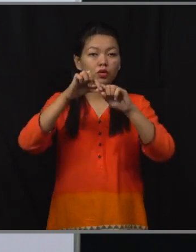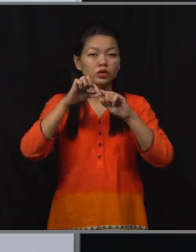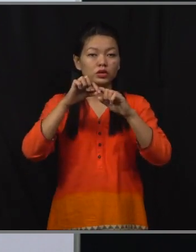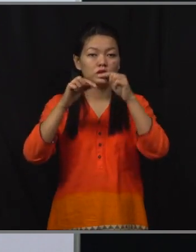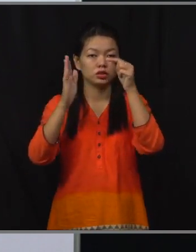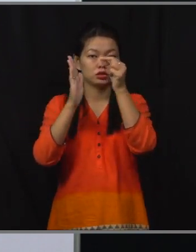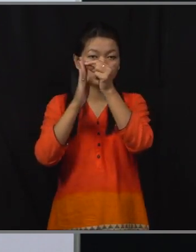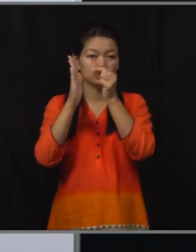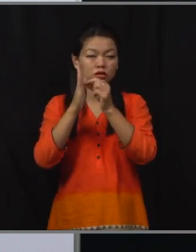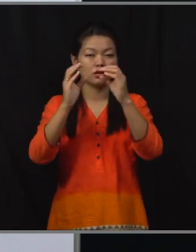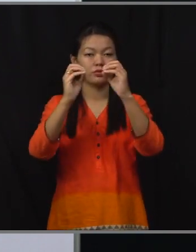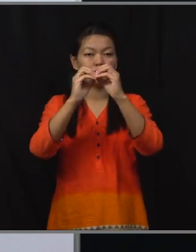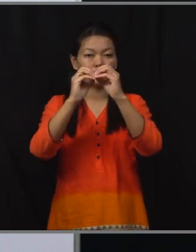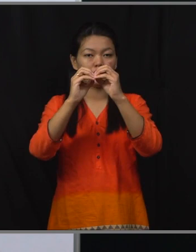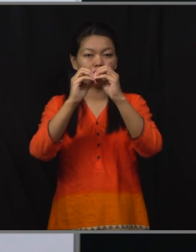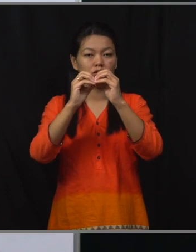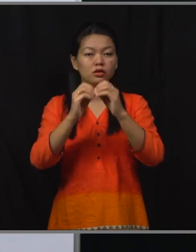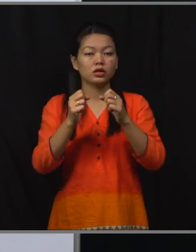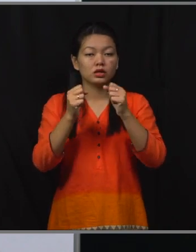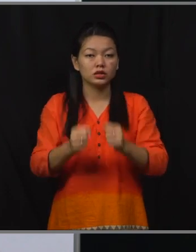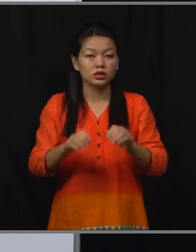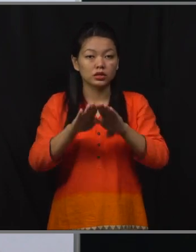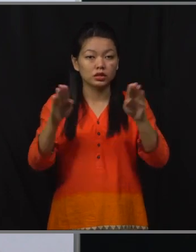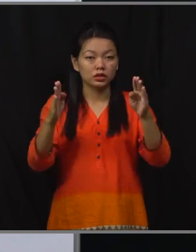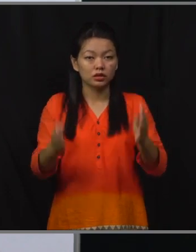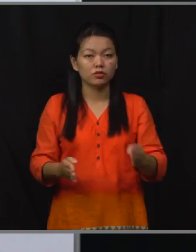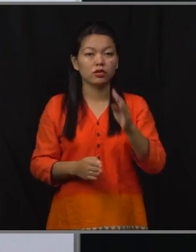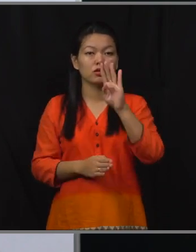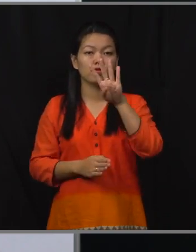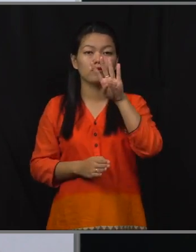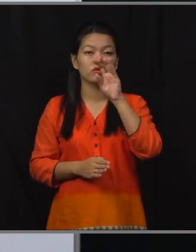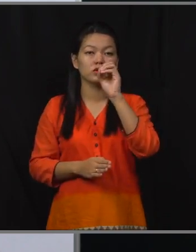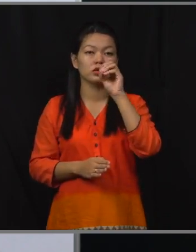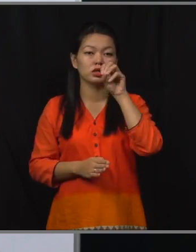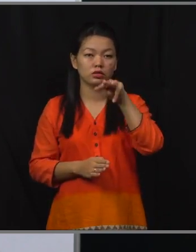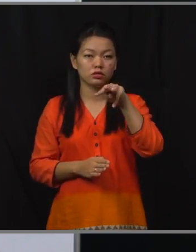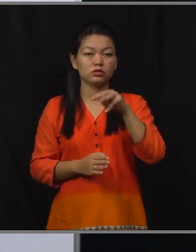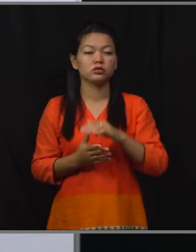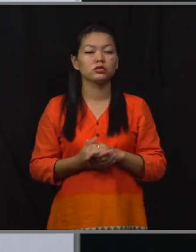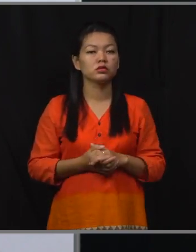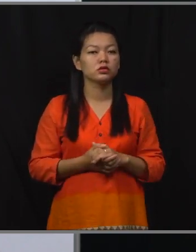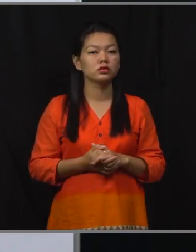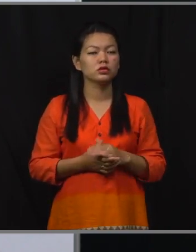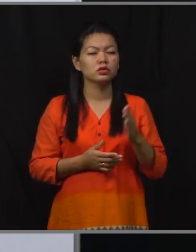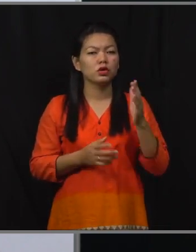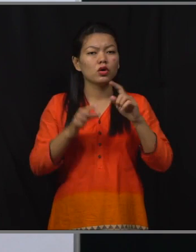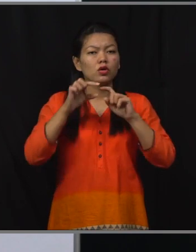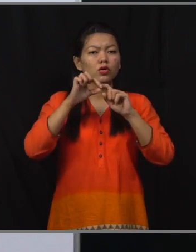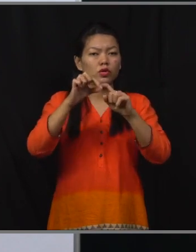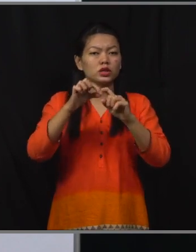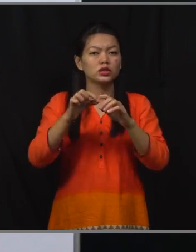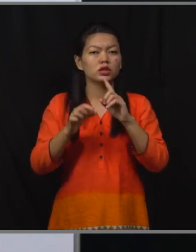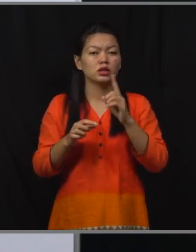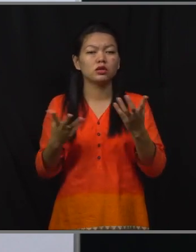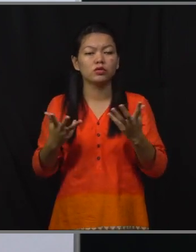P, furniture stood at 40,000. So the question clearly states that depreciation is supposed to be provided on the